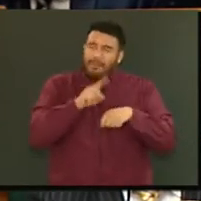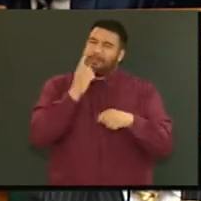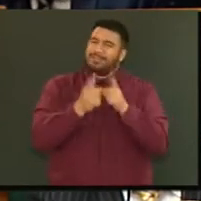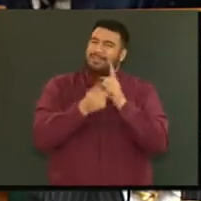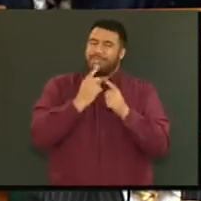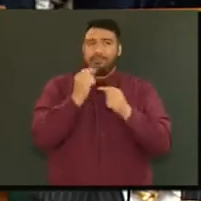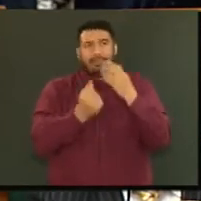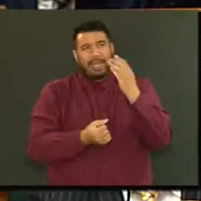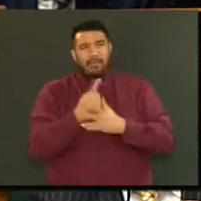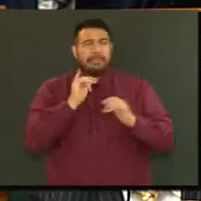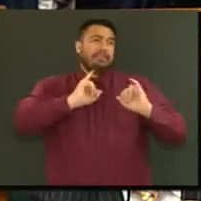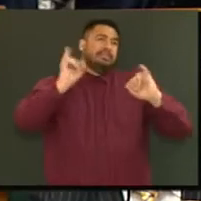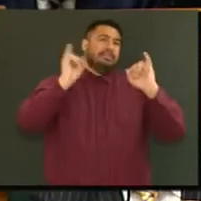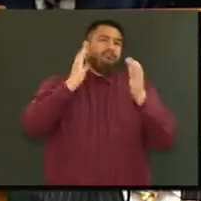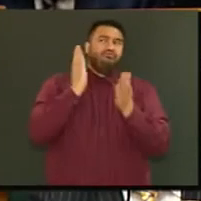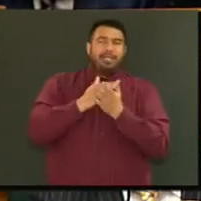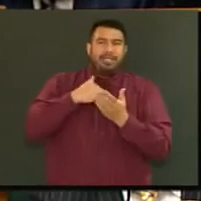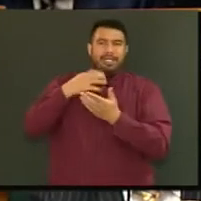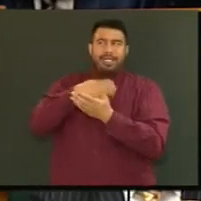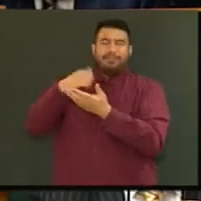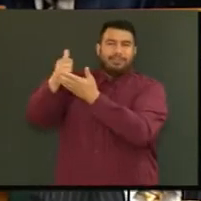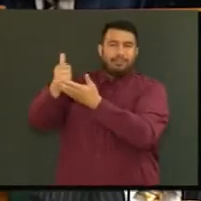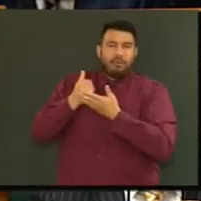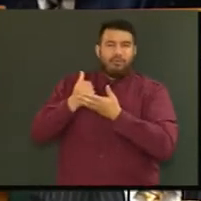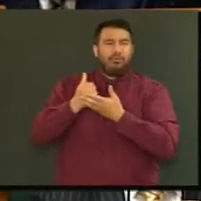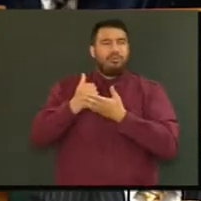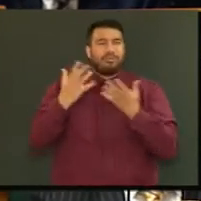disaster strikes or a big economic shock happens,